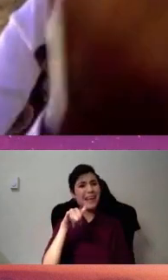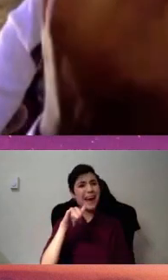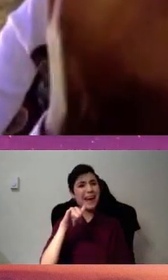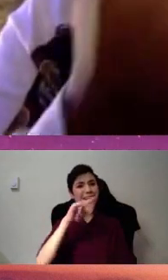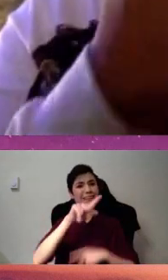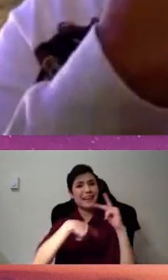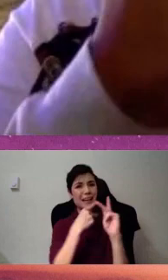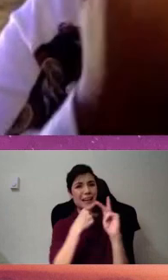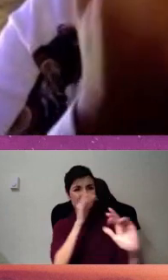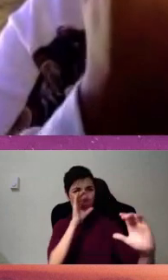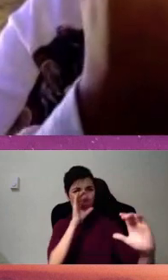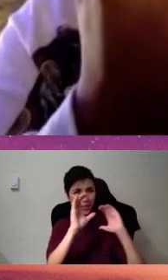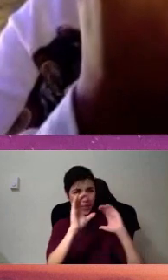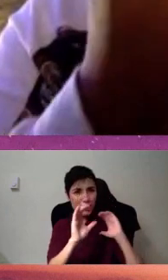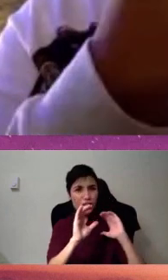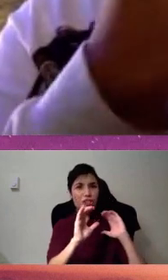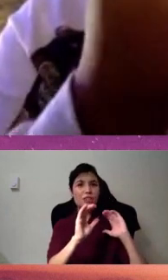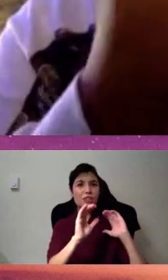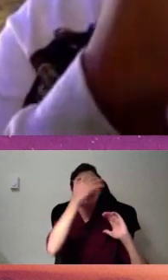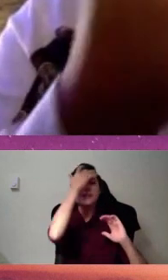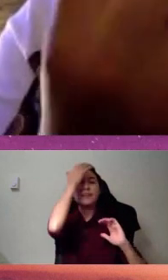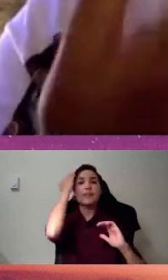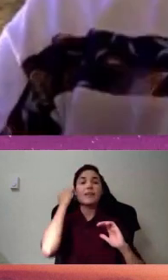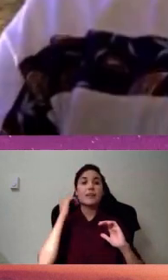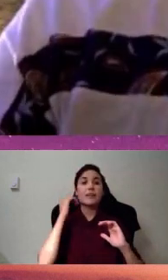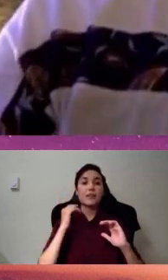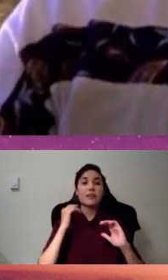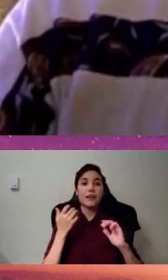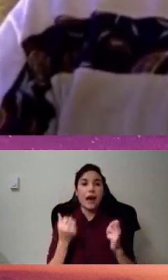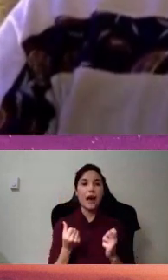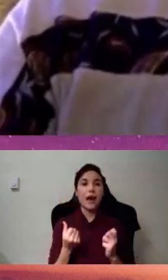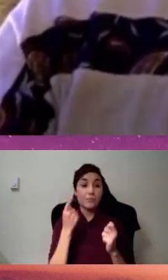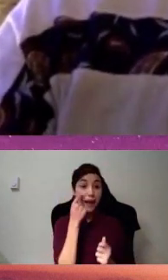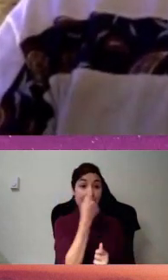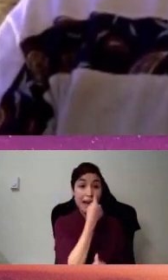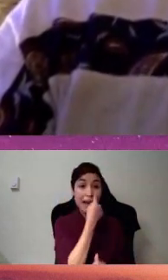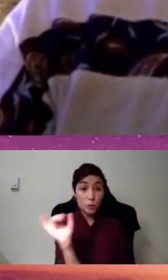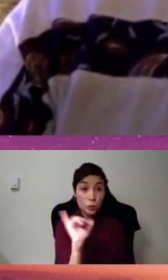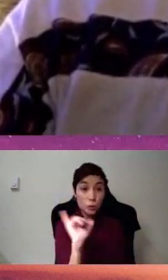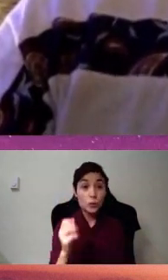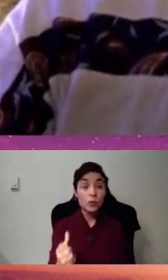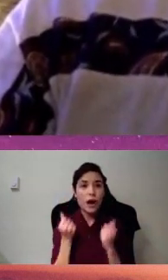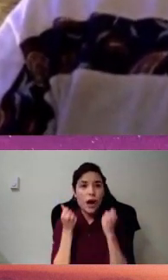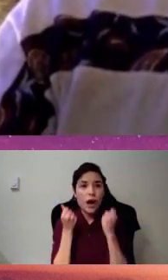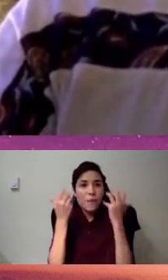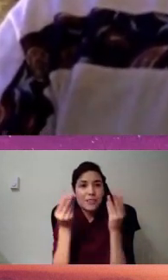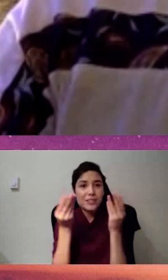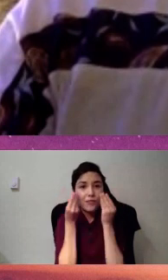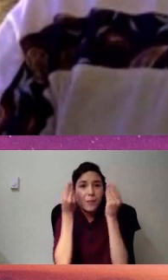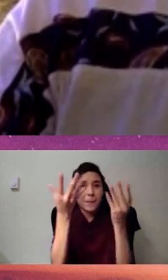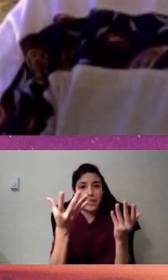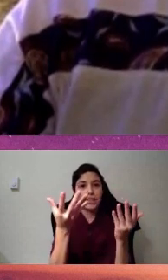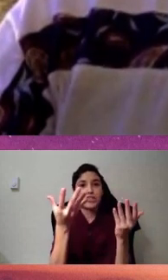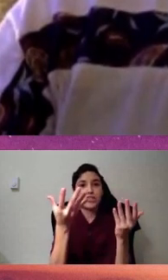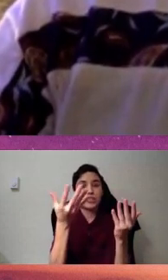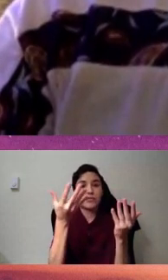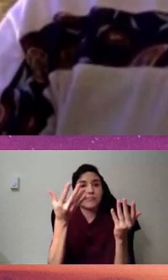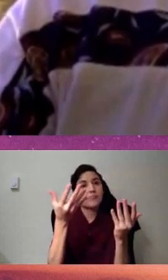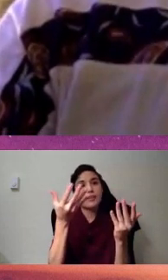eyes, and how much information is present just within the eyes alone.